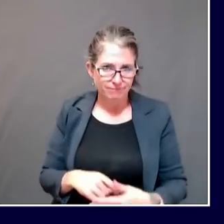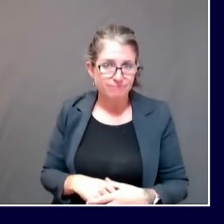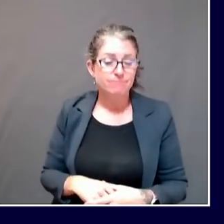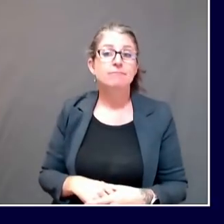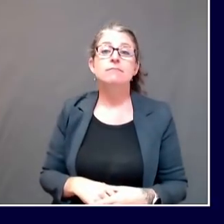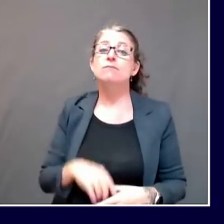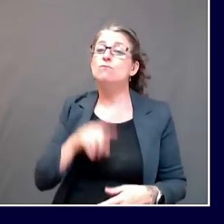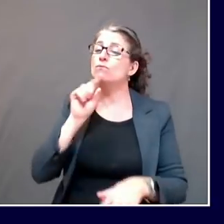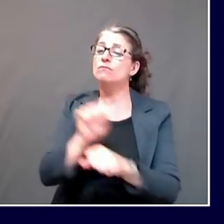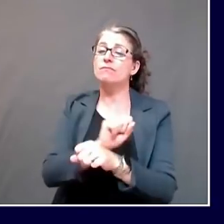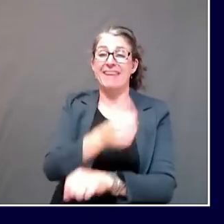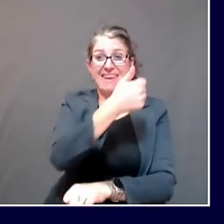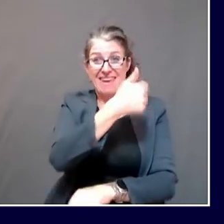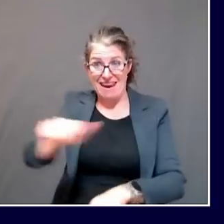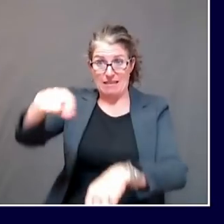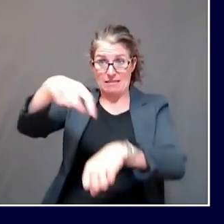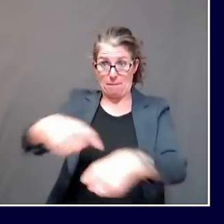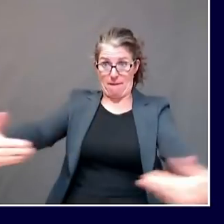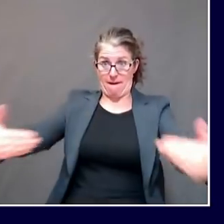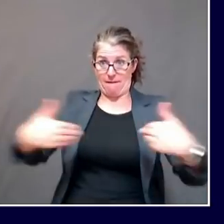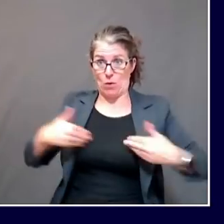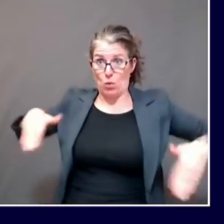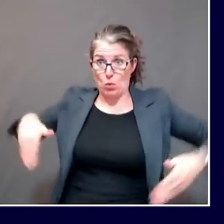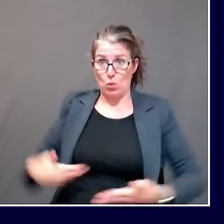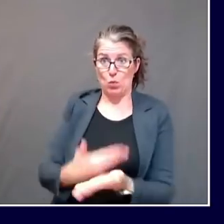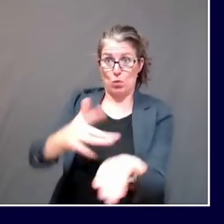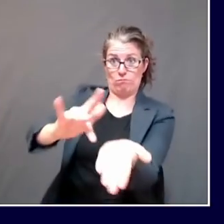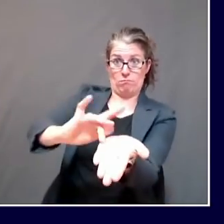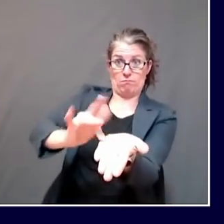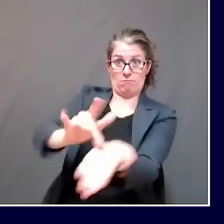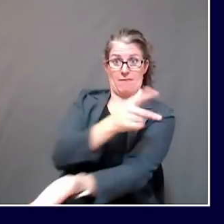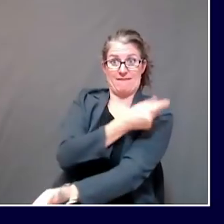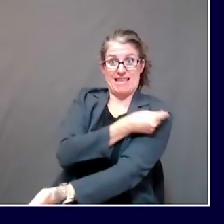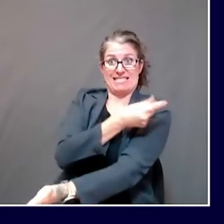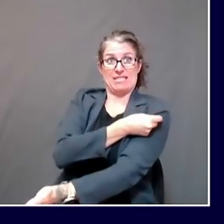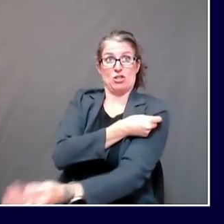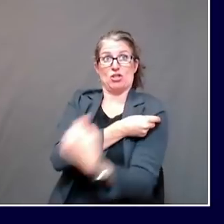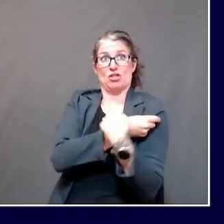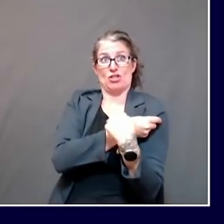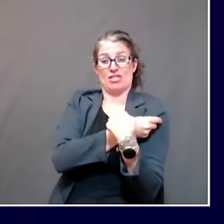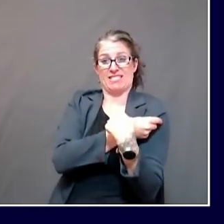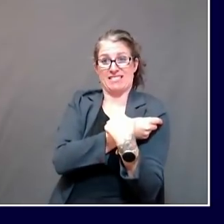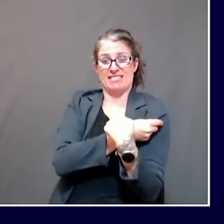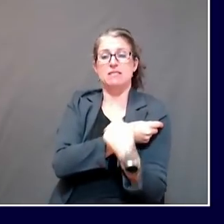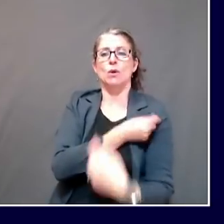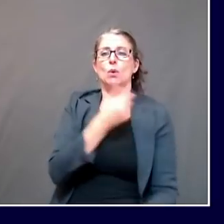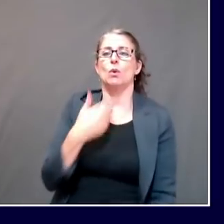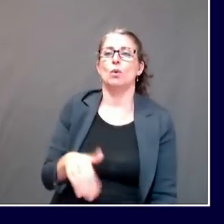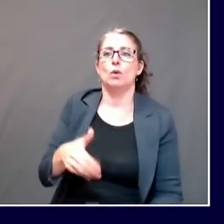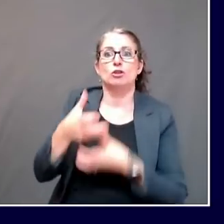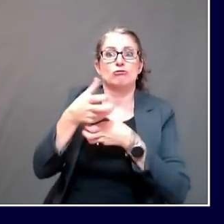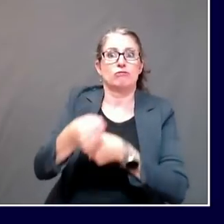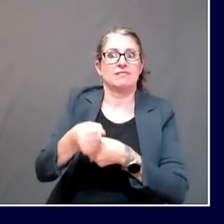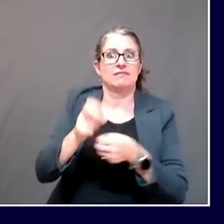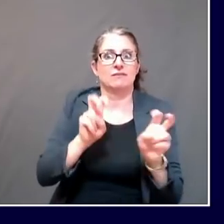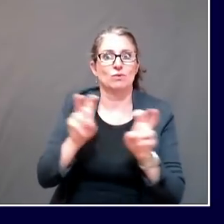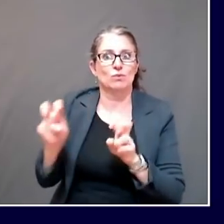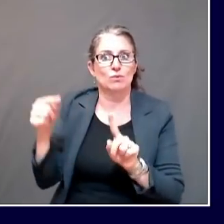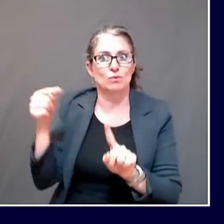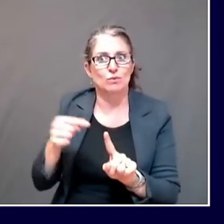in the vaccine, in the safety, and in the efficacy of that vaccine. In a crisis